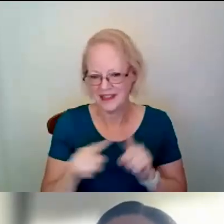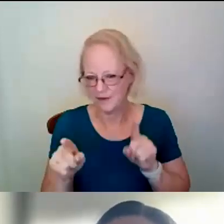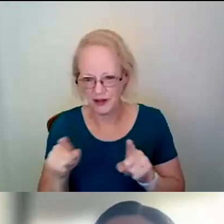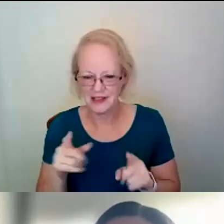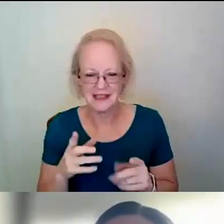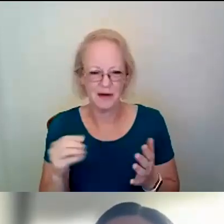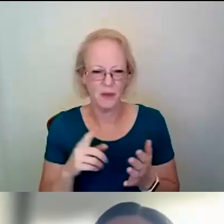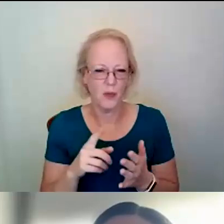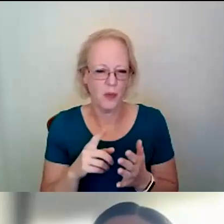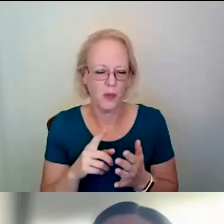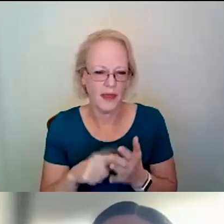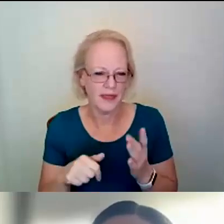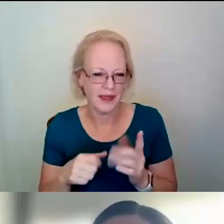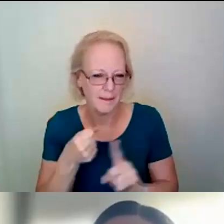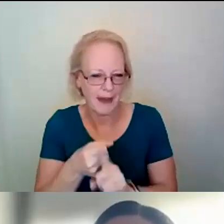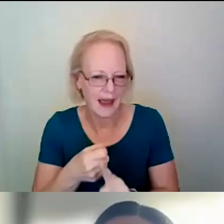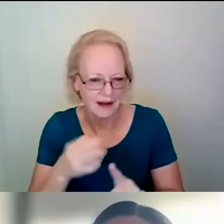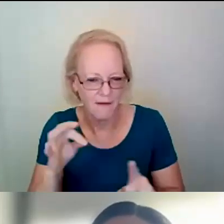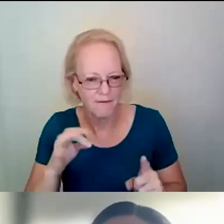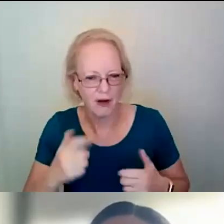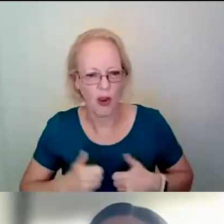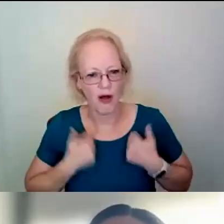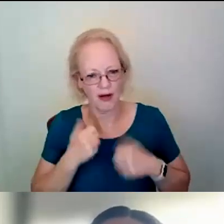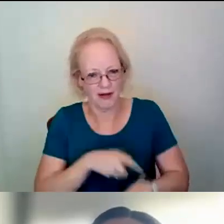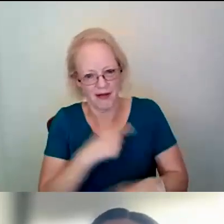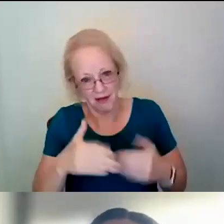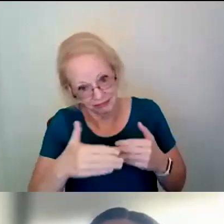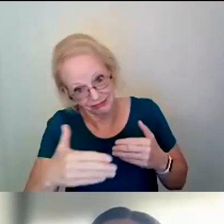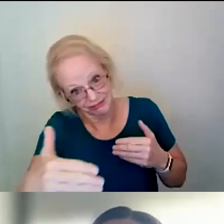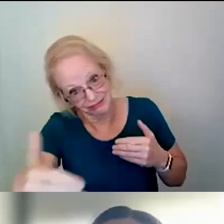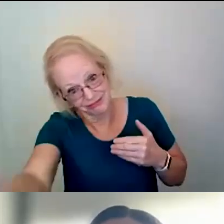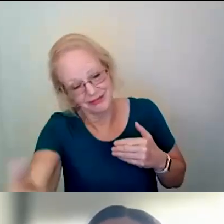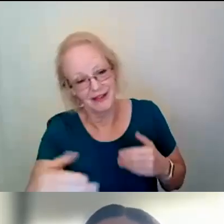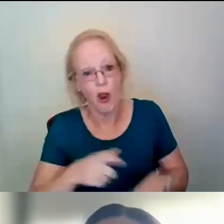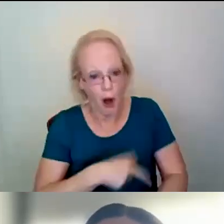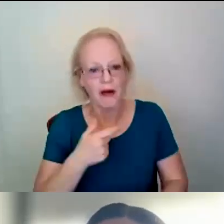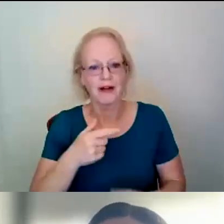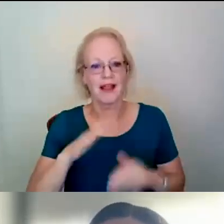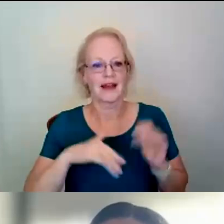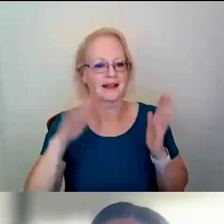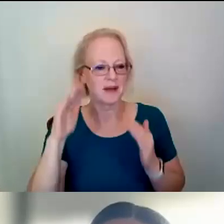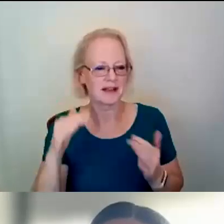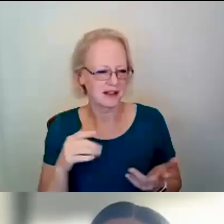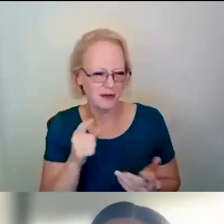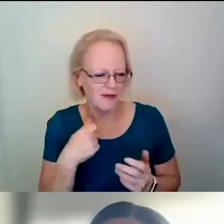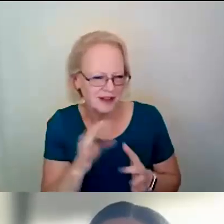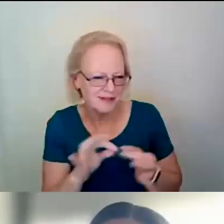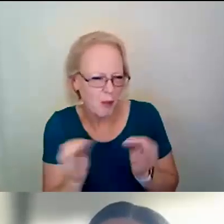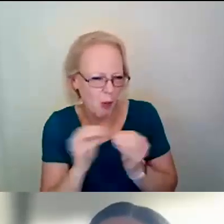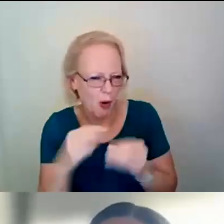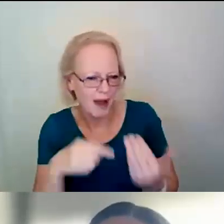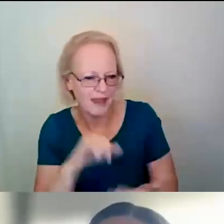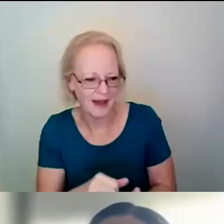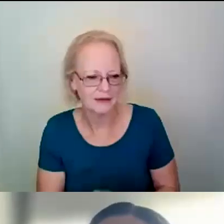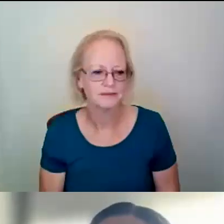implications of, you said this, we need to have a variety of choices, but if you just want to say a couple more things on this.